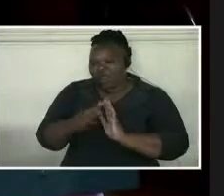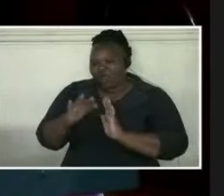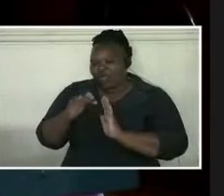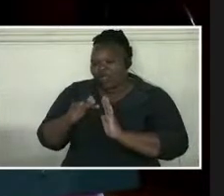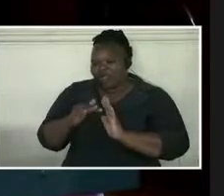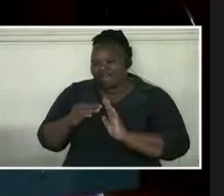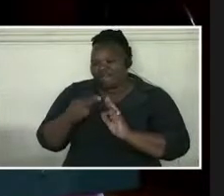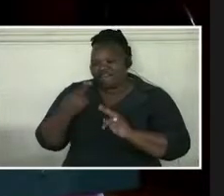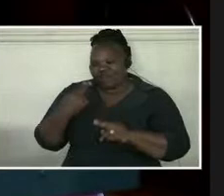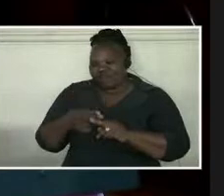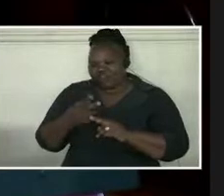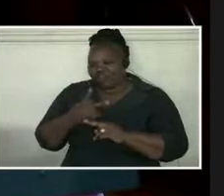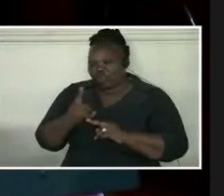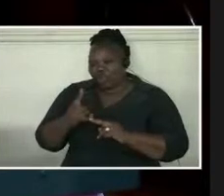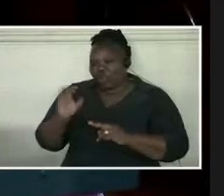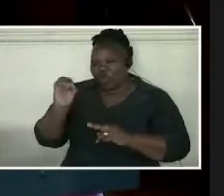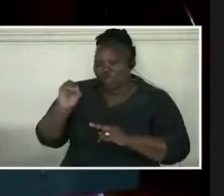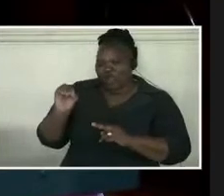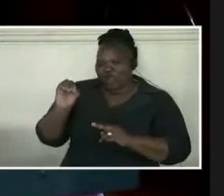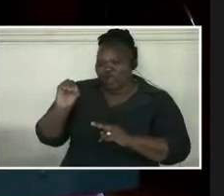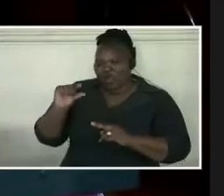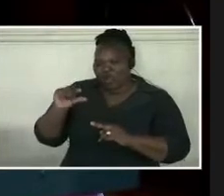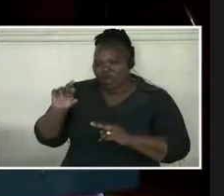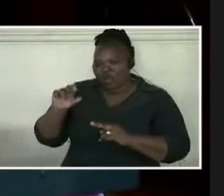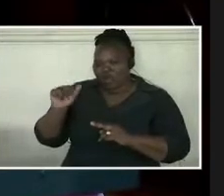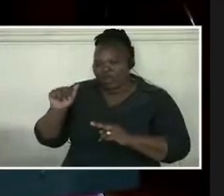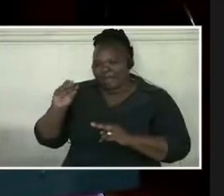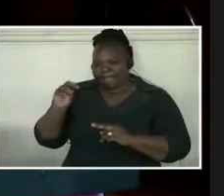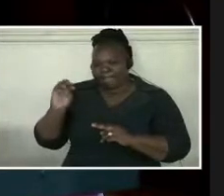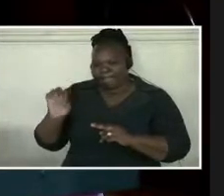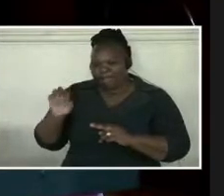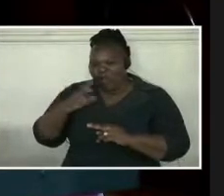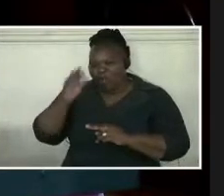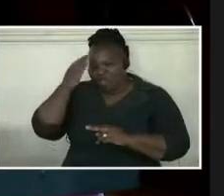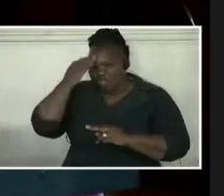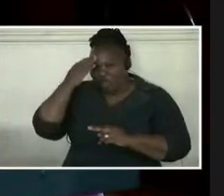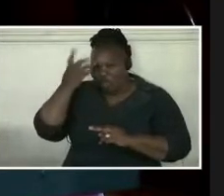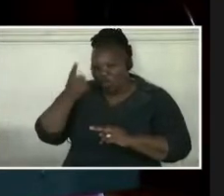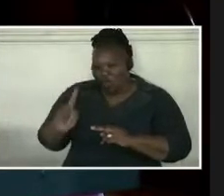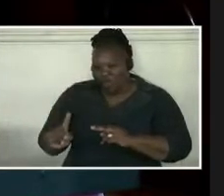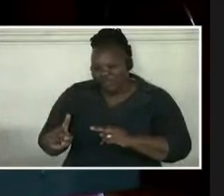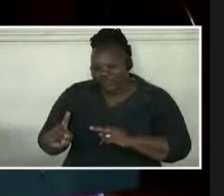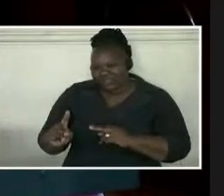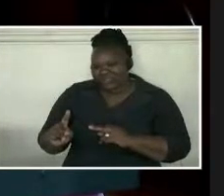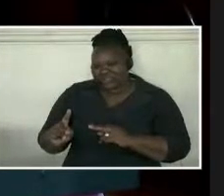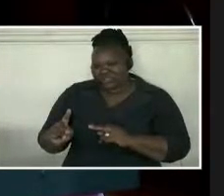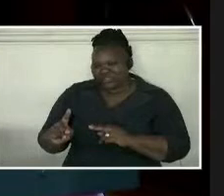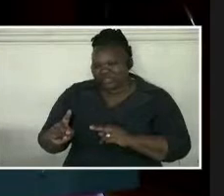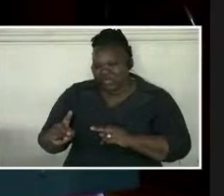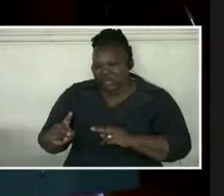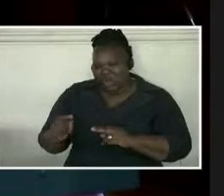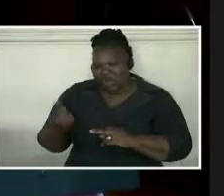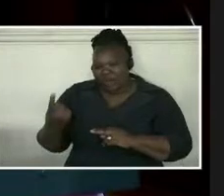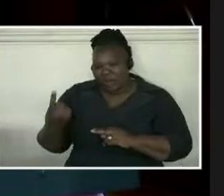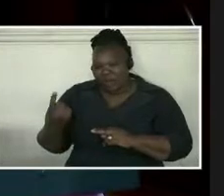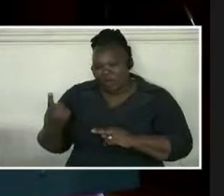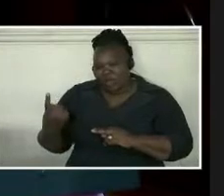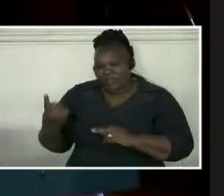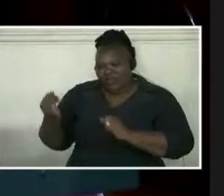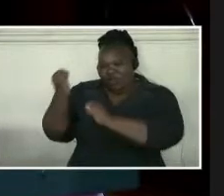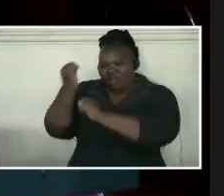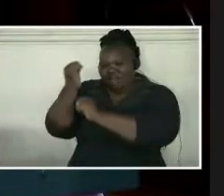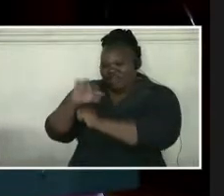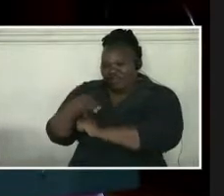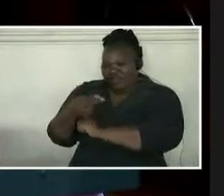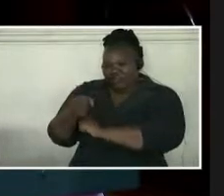the organogram at chairperson scottish years there will be one office of the